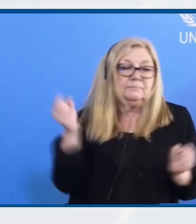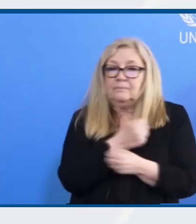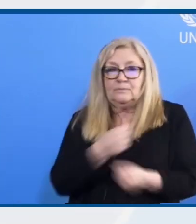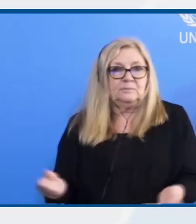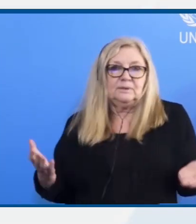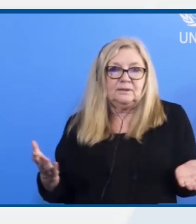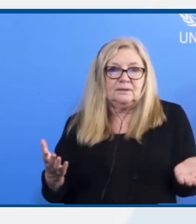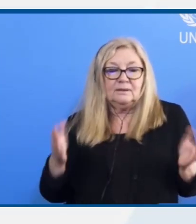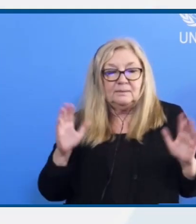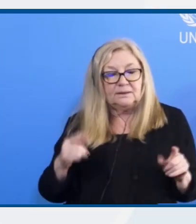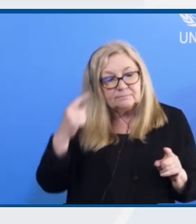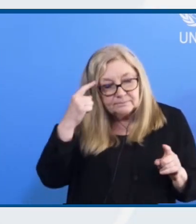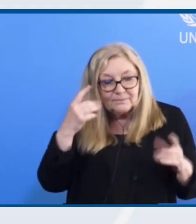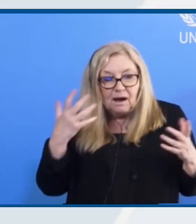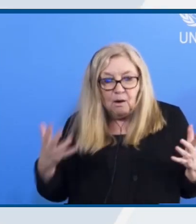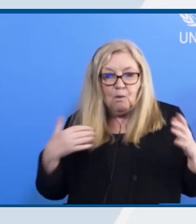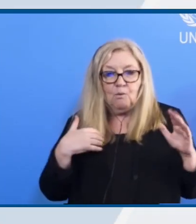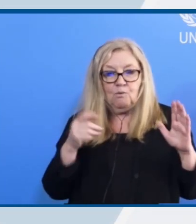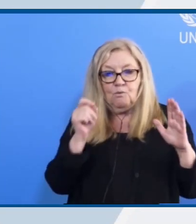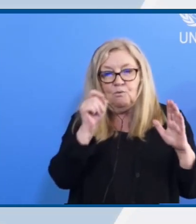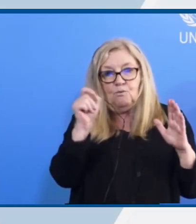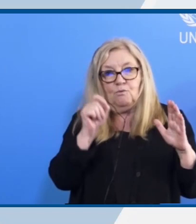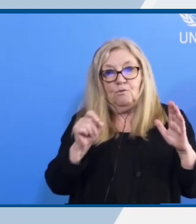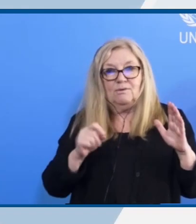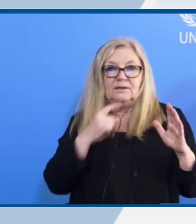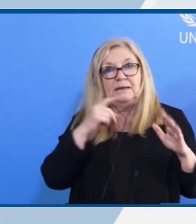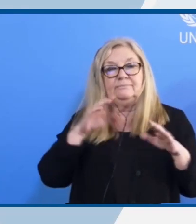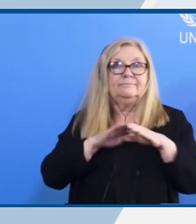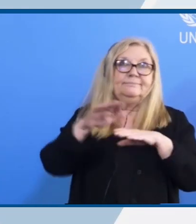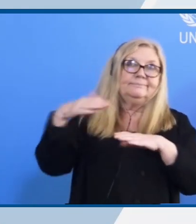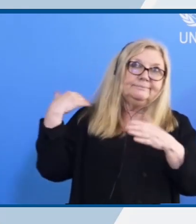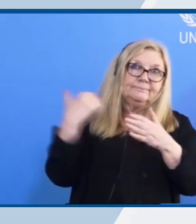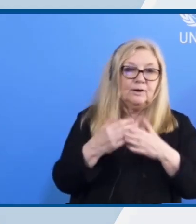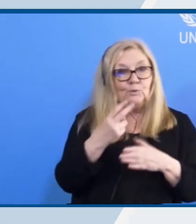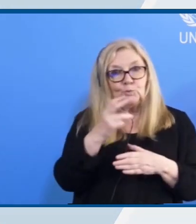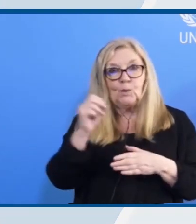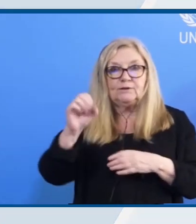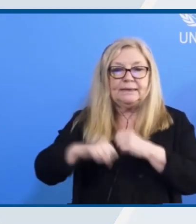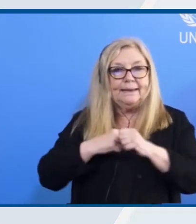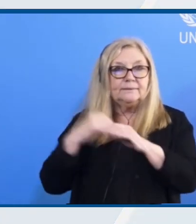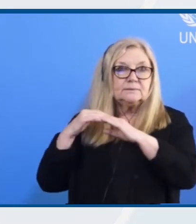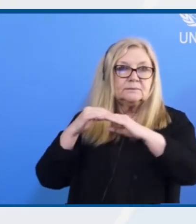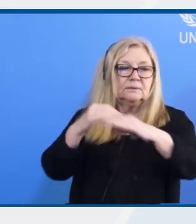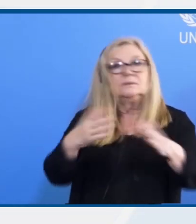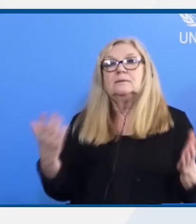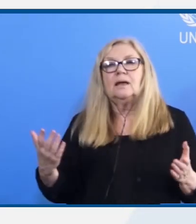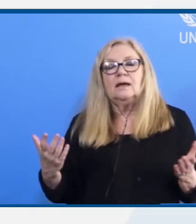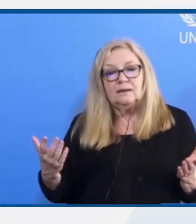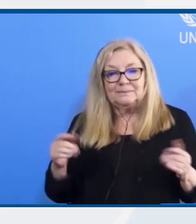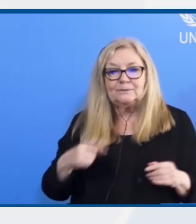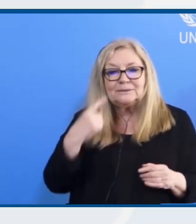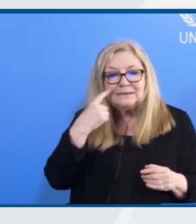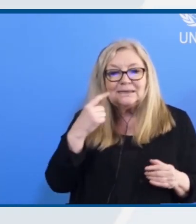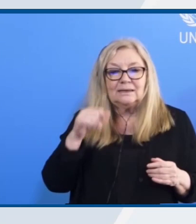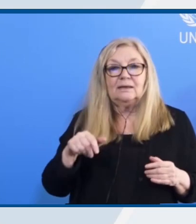taking, a suboptimal, maybe investment decision from a resilience perspective, but because